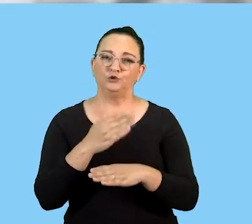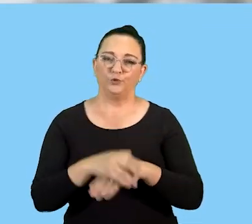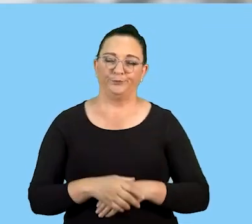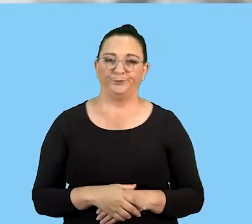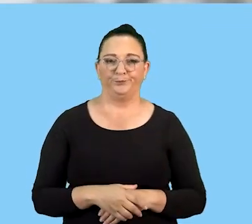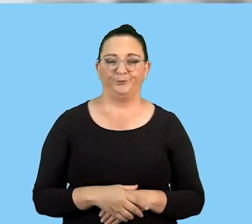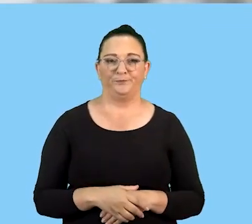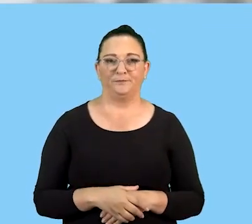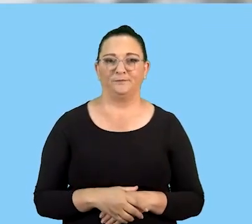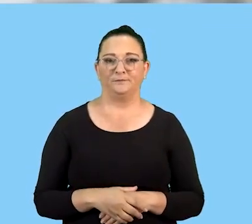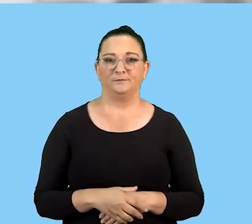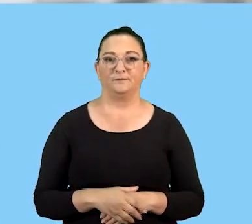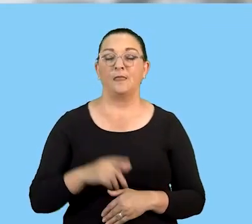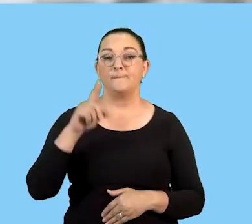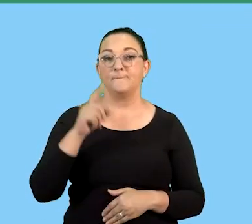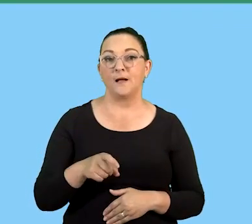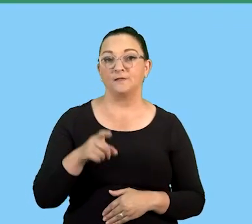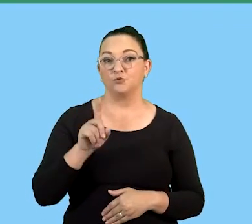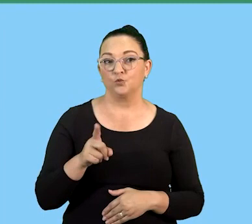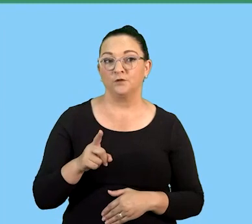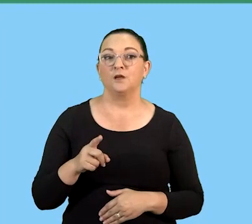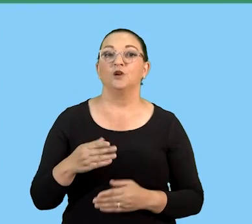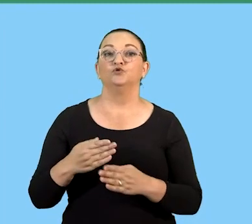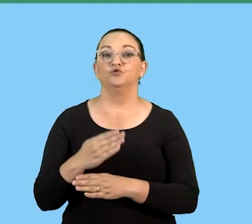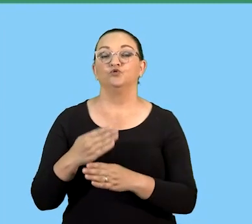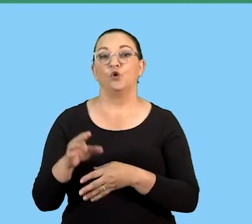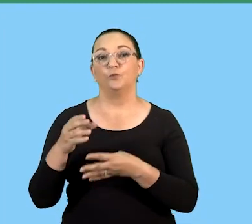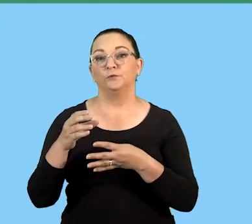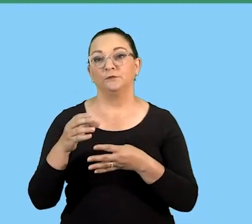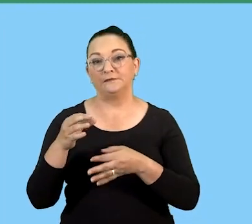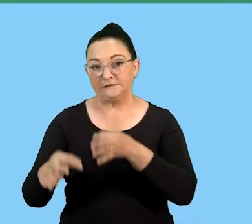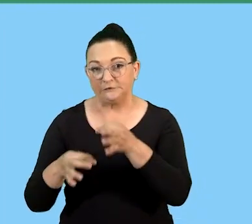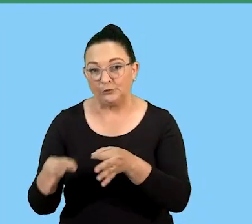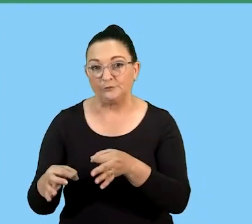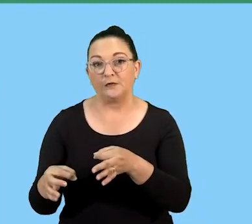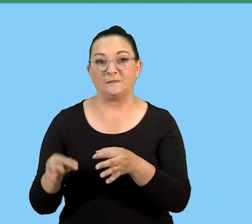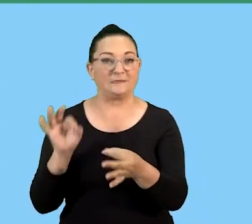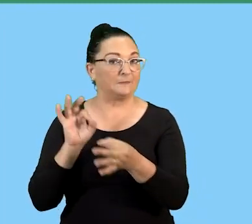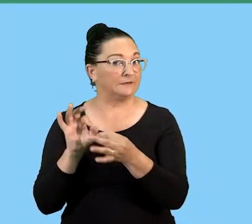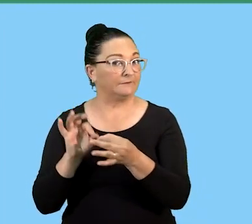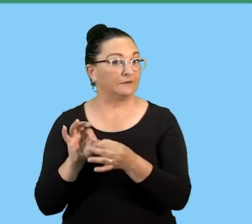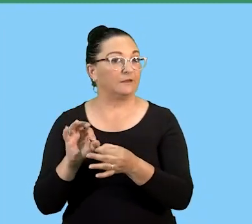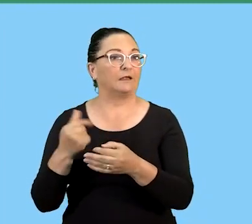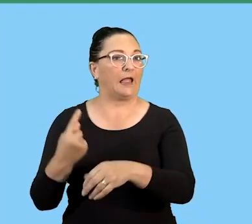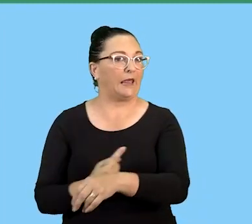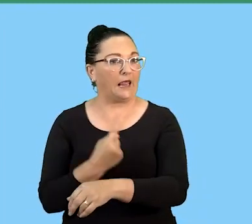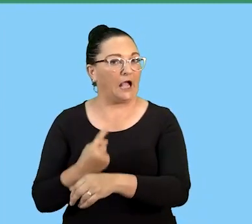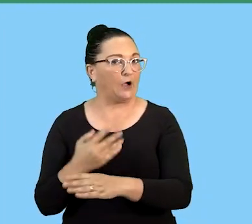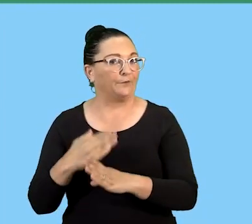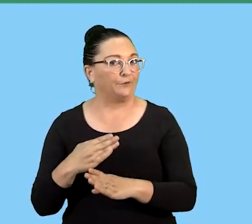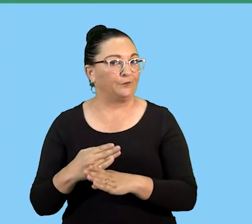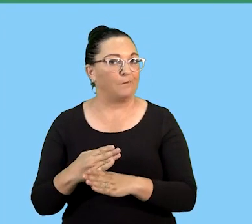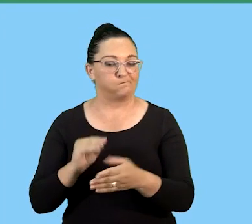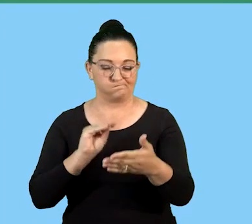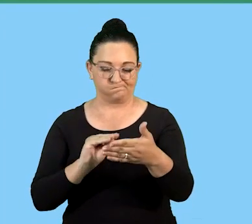talking about. Then there must be a job description, a job specification, as well as the hours